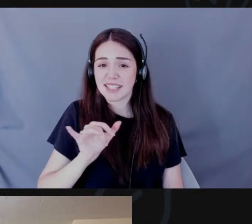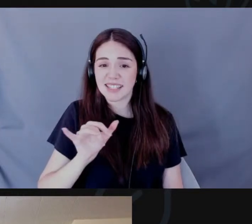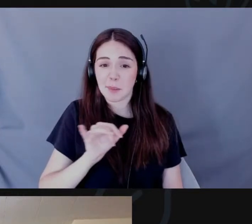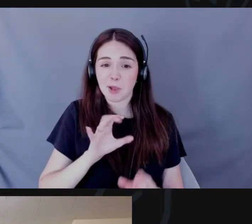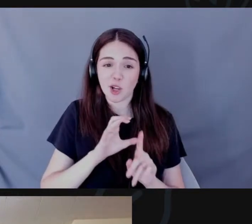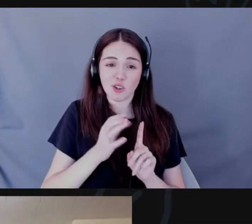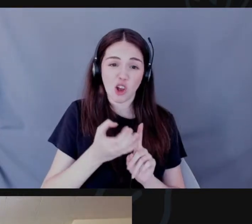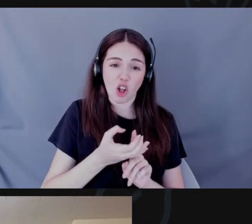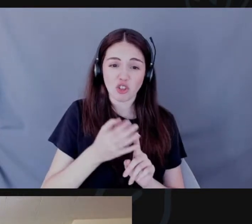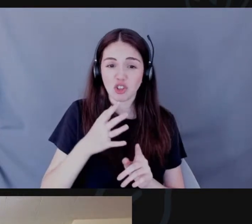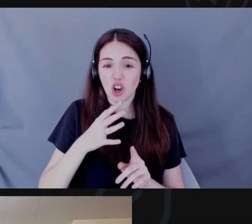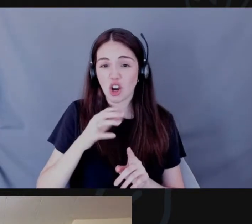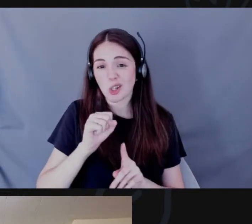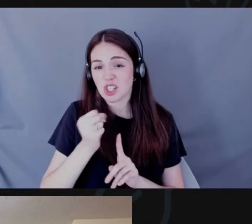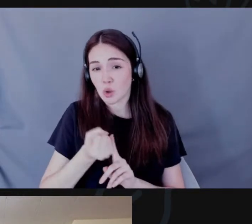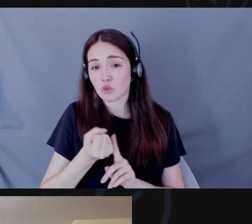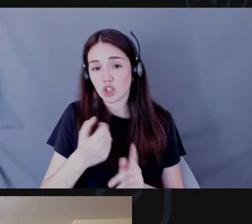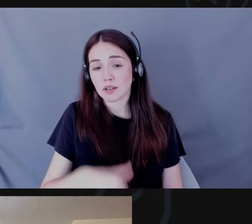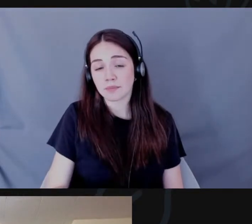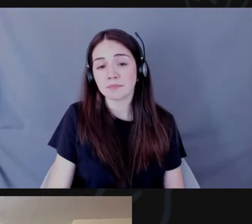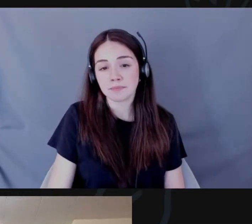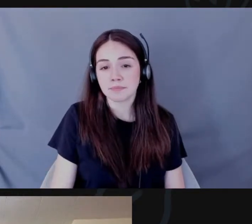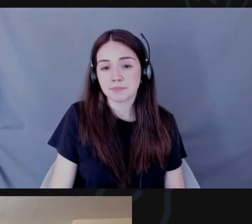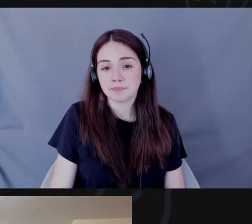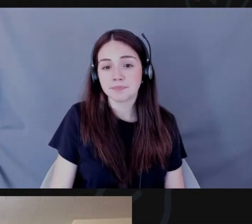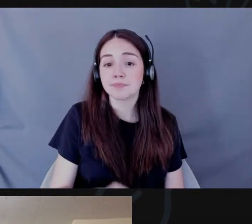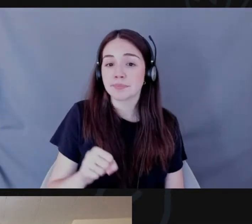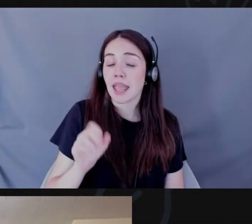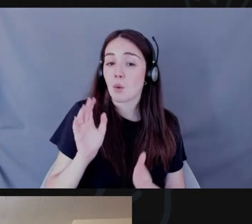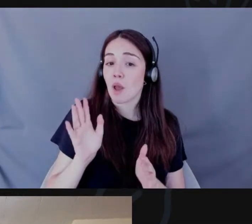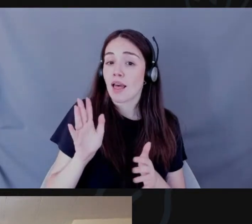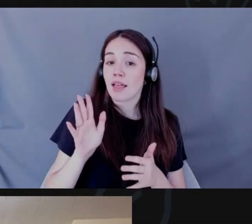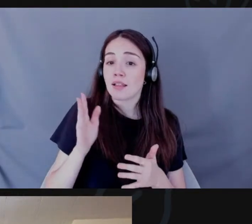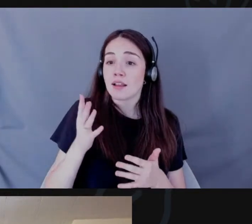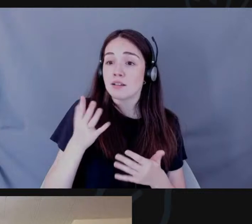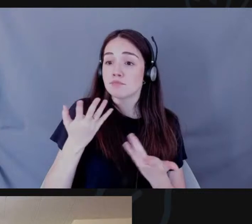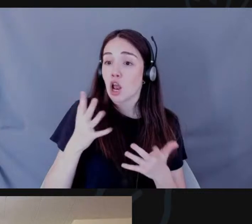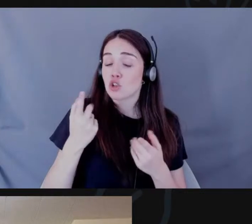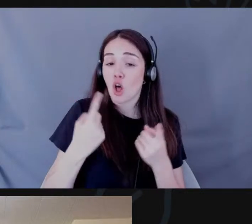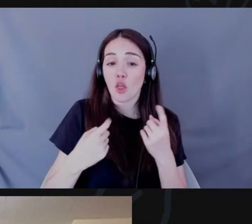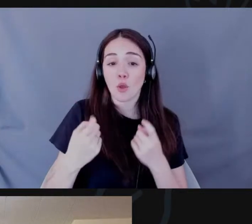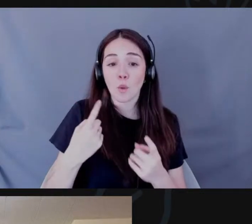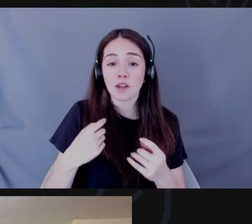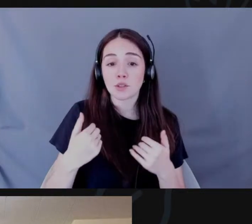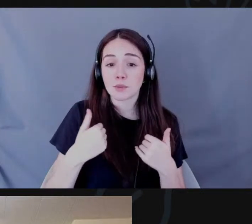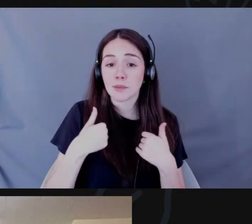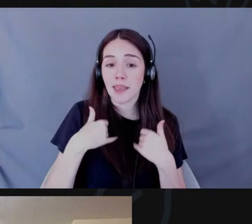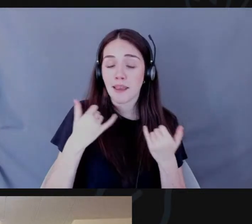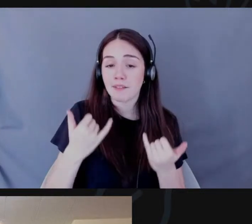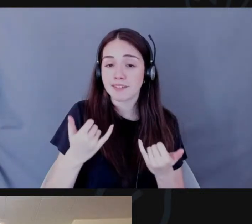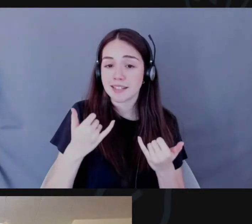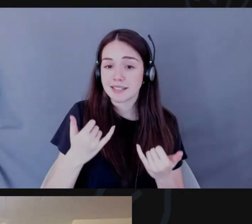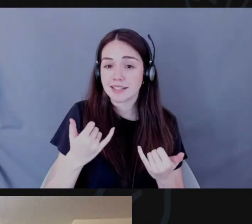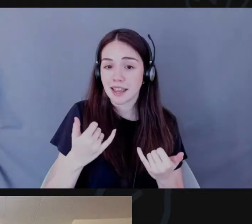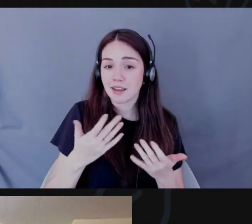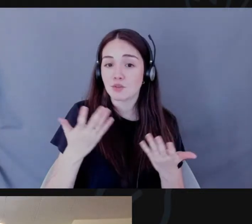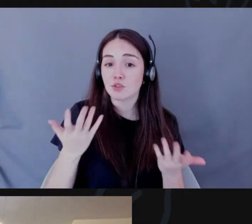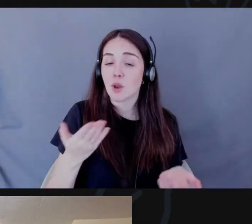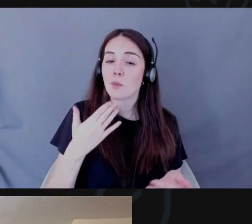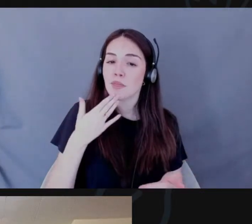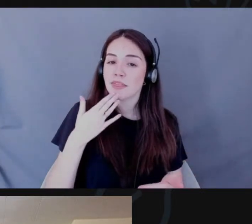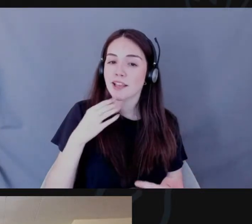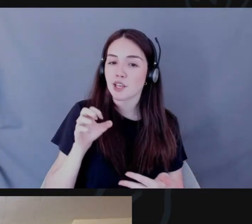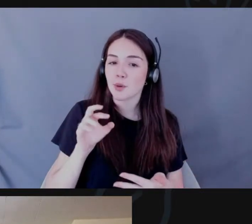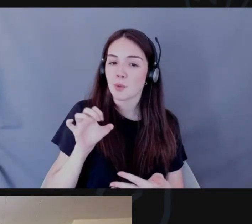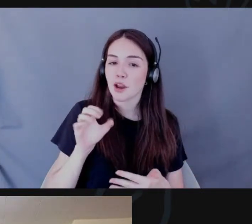Yeah. Yeah, well, that's all the questions that we have for today. So thank you, Eric, again, for